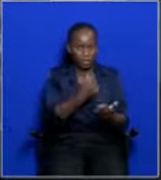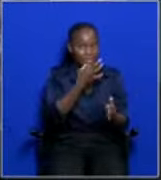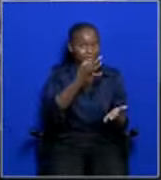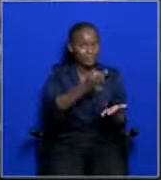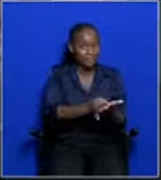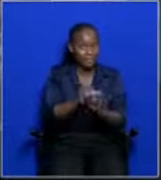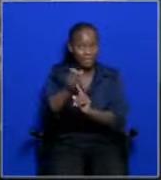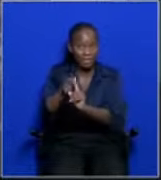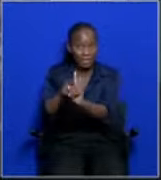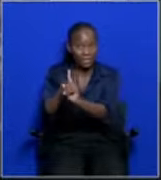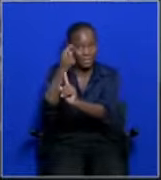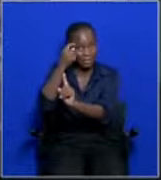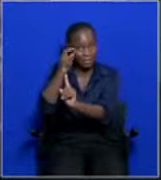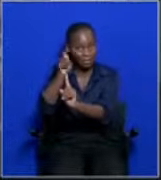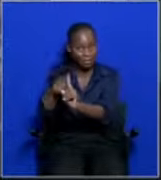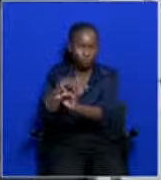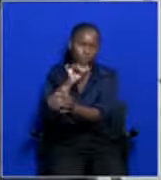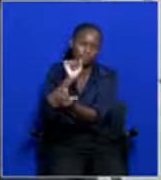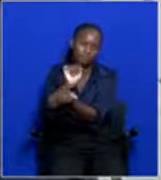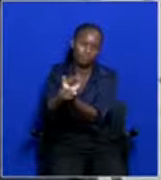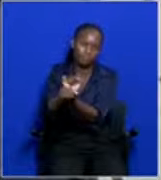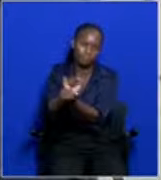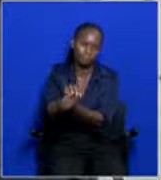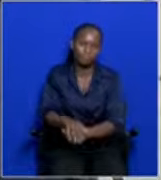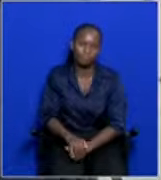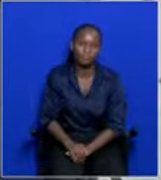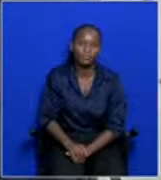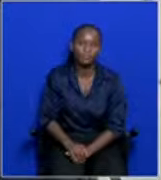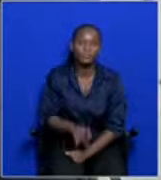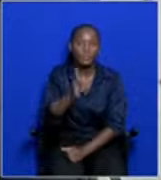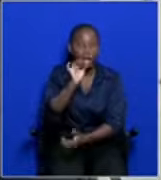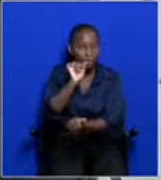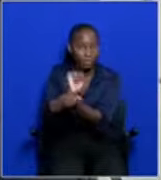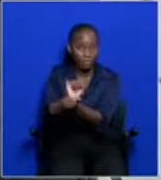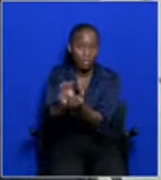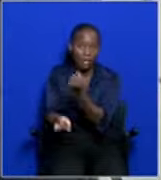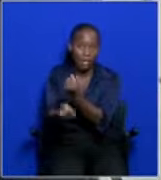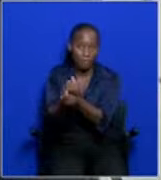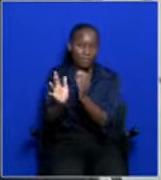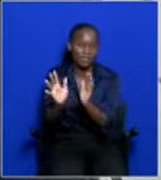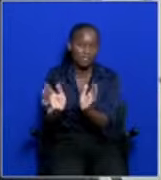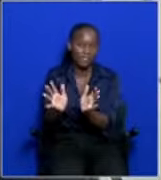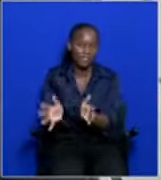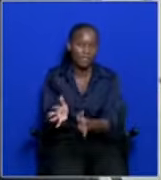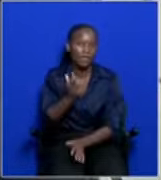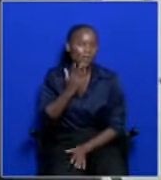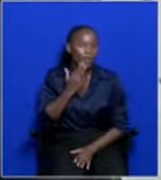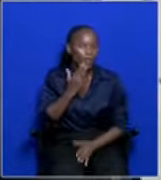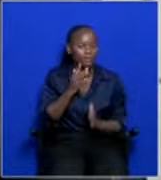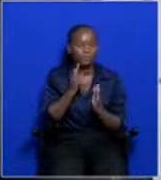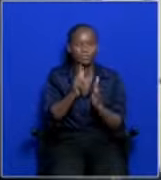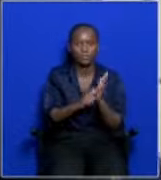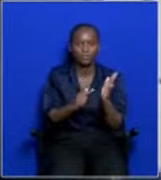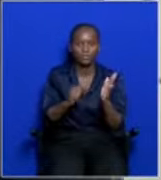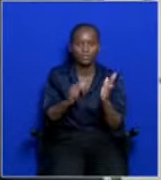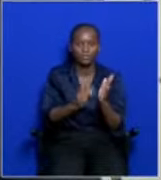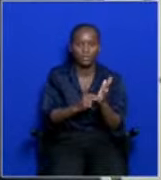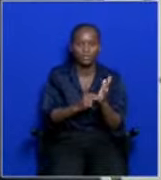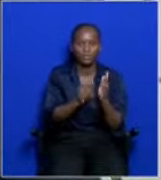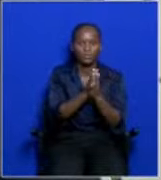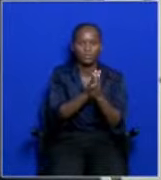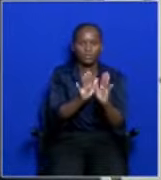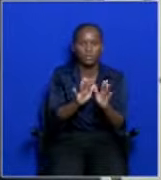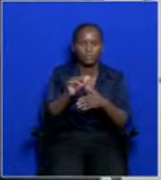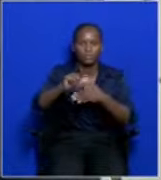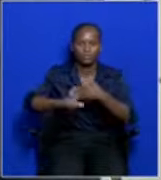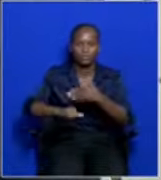The arrest was effected on the 10th March 2023, and the accused appeared